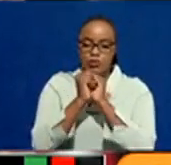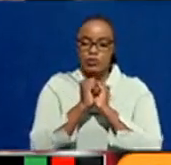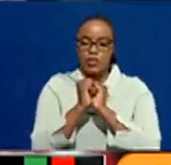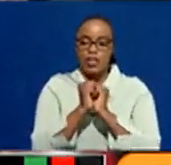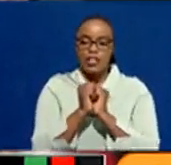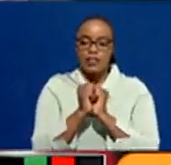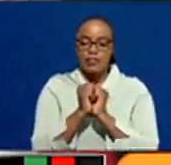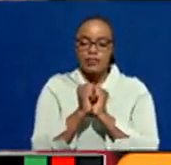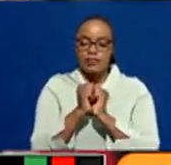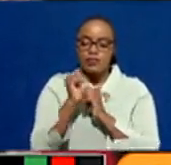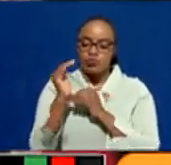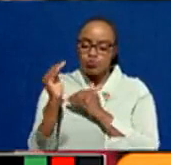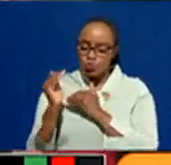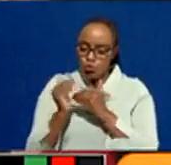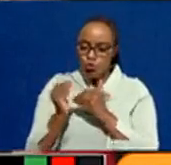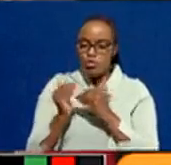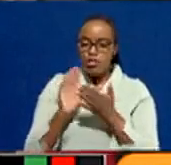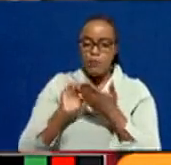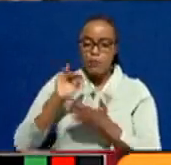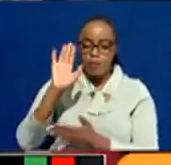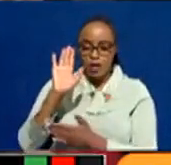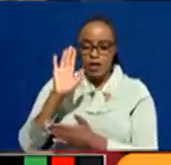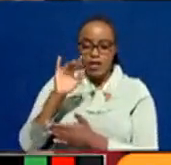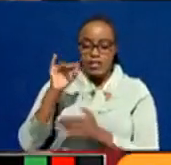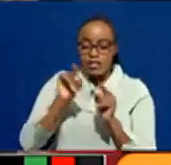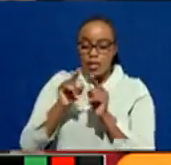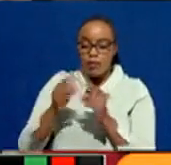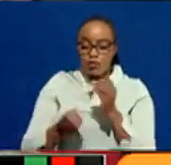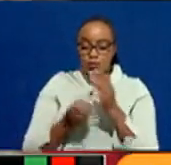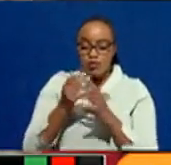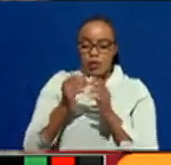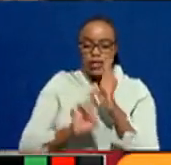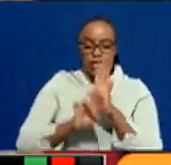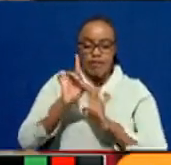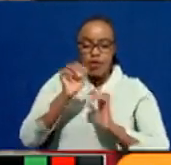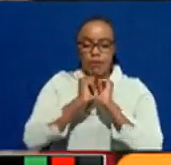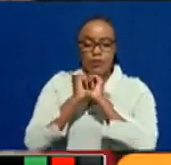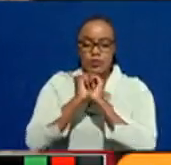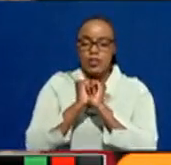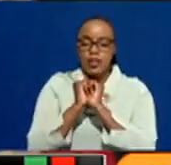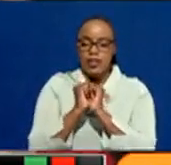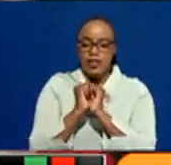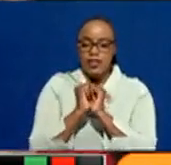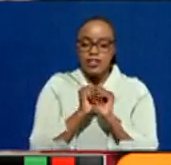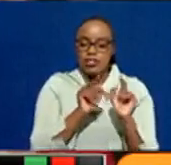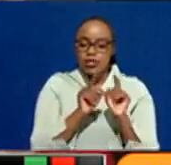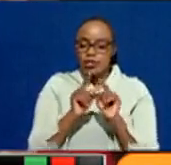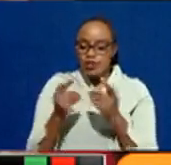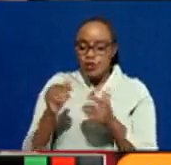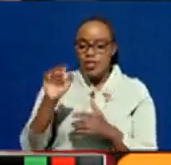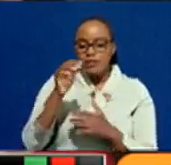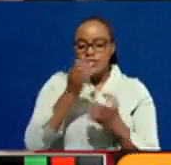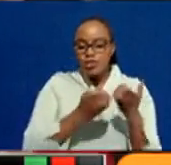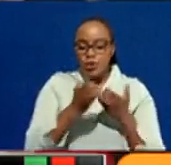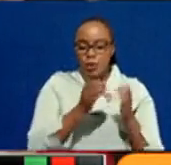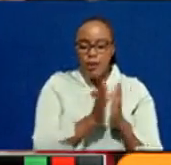kushirikiana kwa karibu zaidi katika kuleta maendeleo ya pamoja ya kijamii na kiuchumi